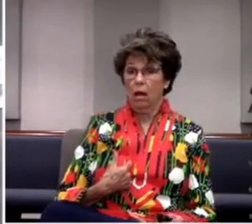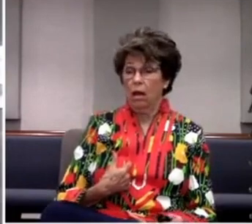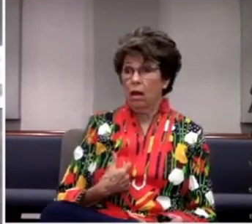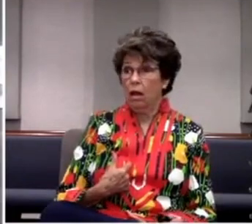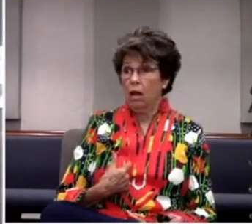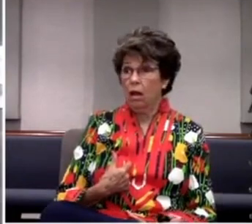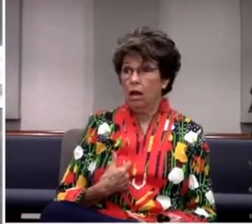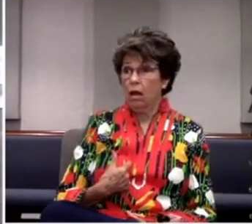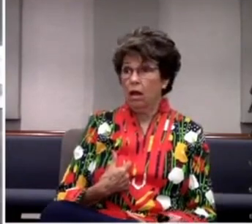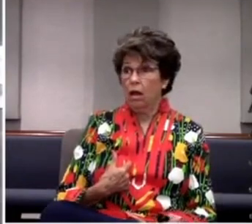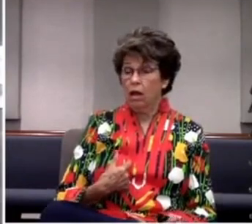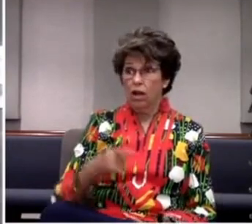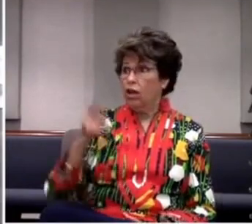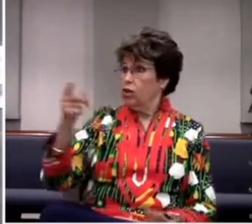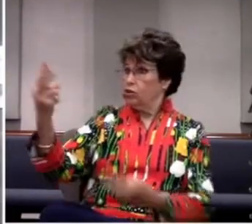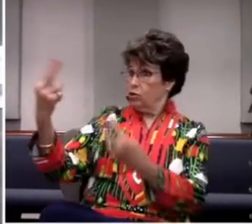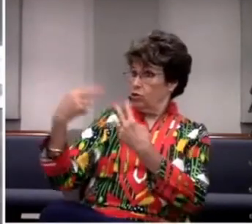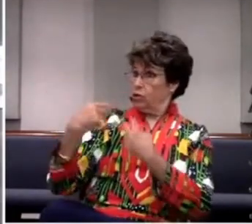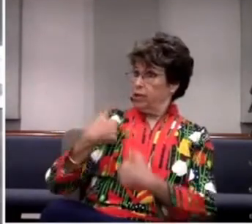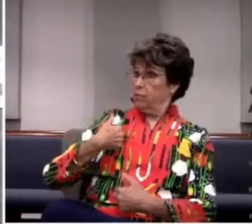You're looking at me like this is my fault.